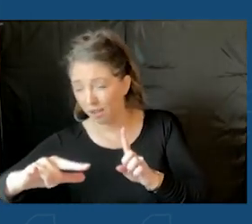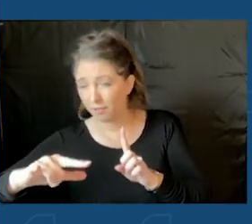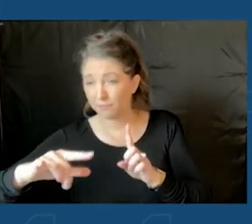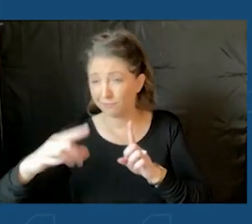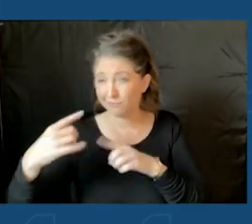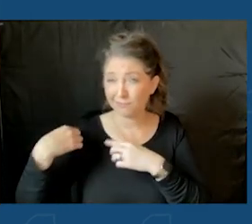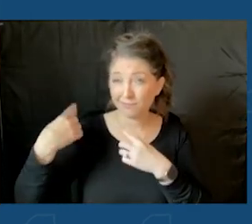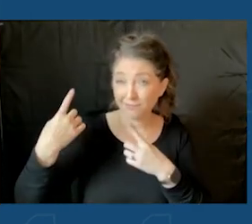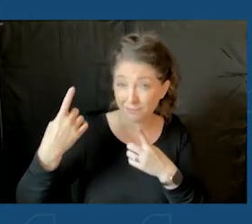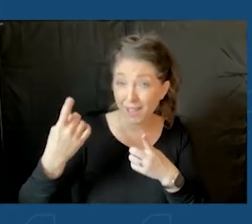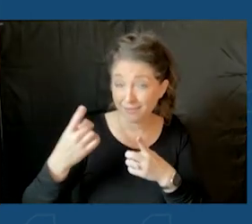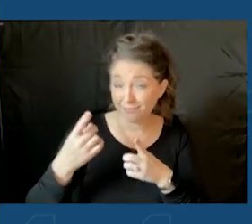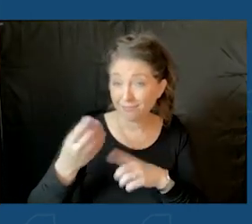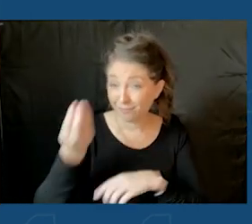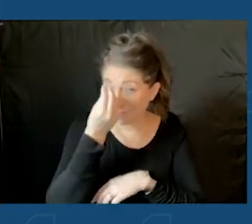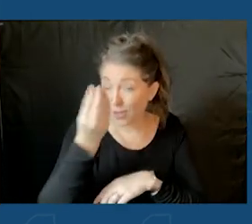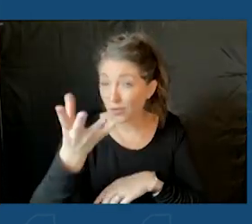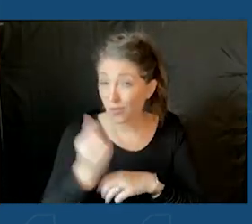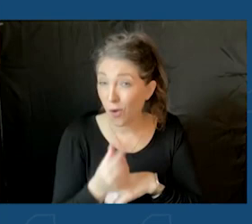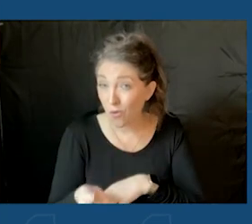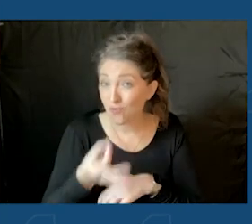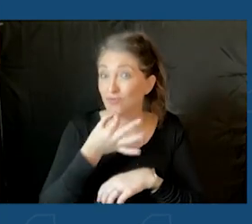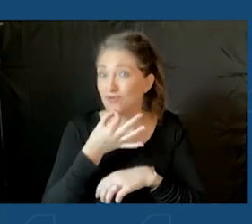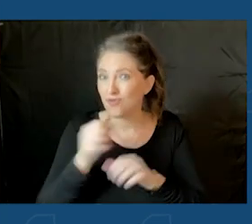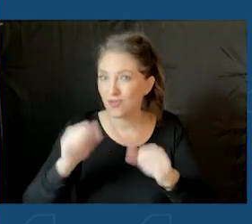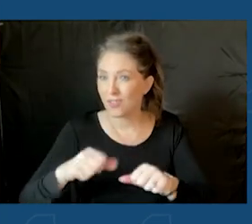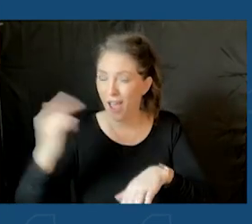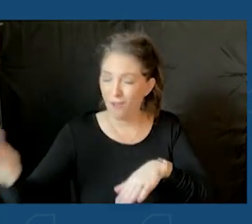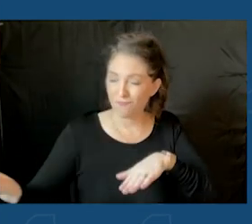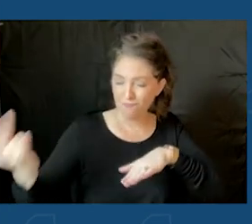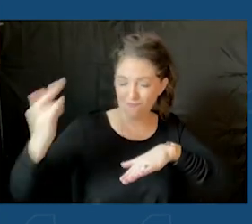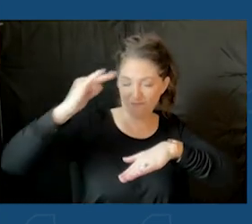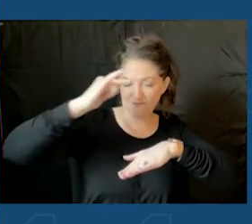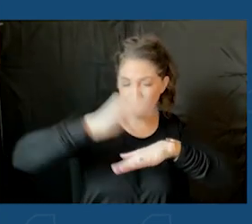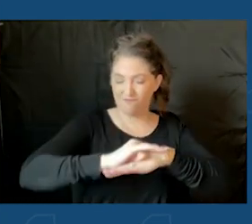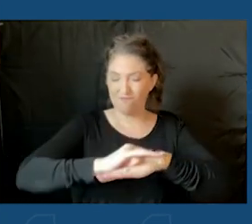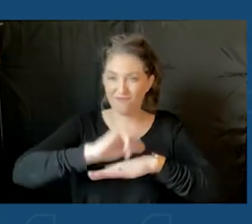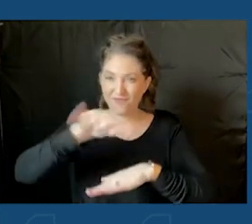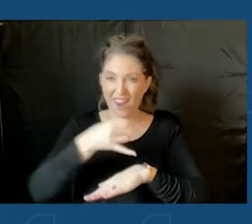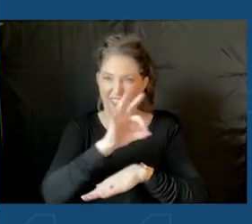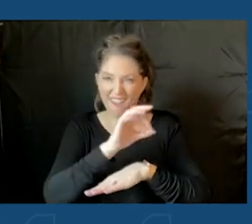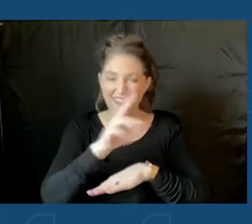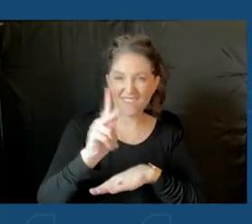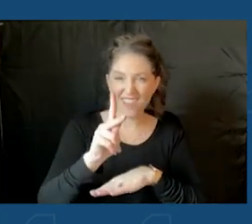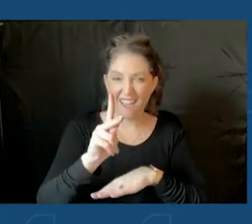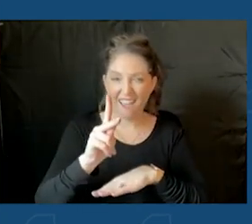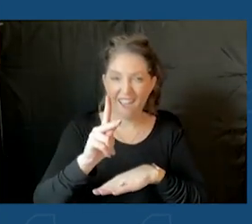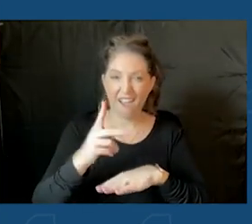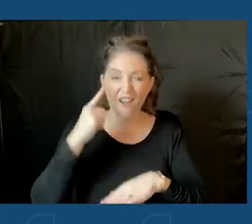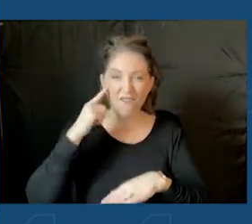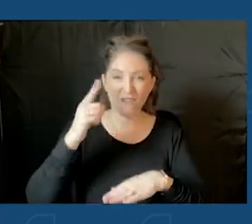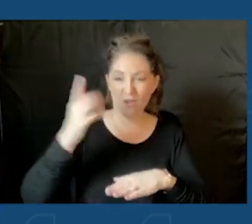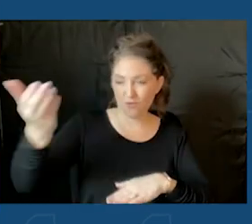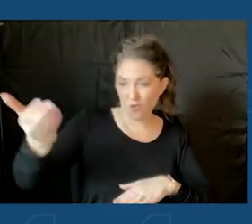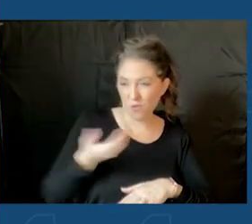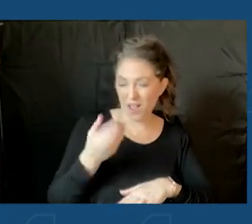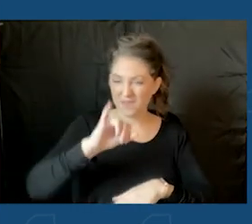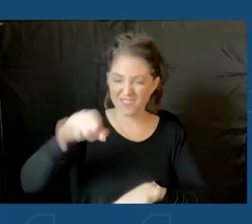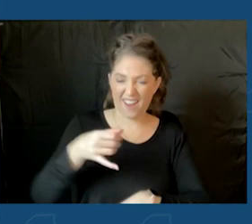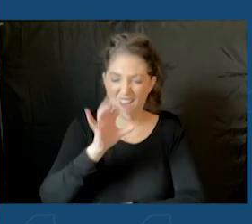long before you can come again to the landmark airport of the world to welcome all of you at